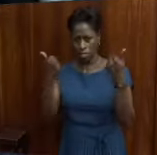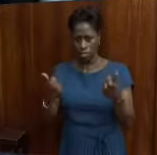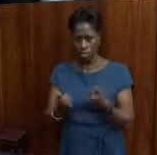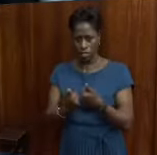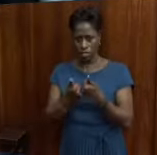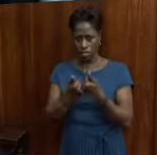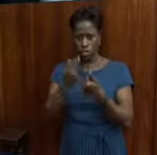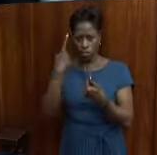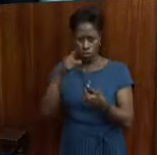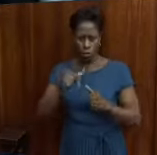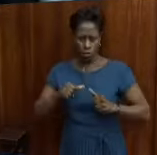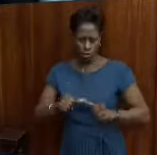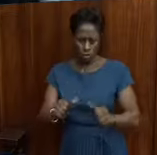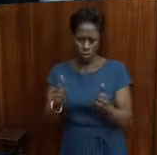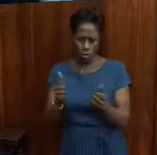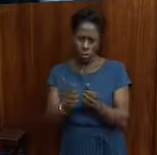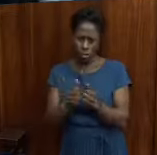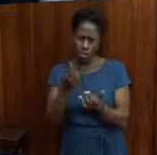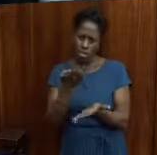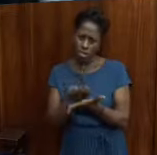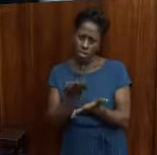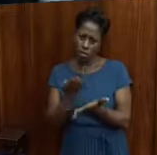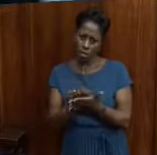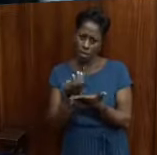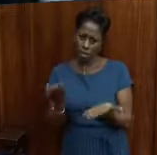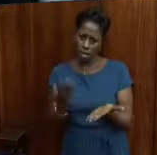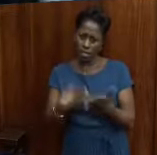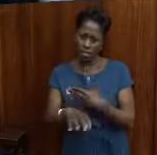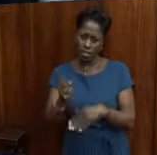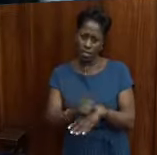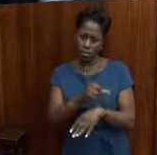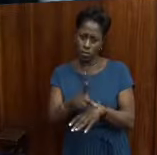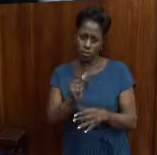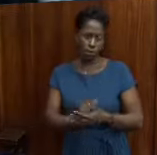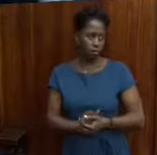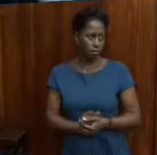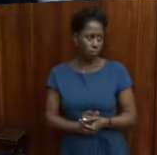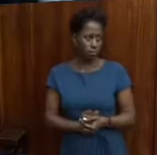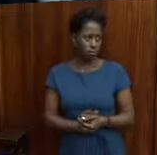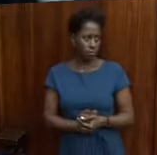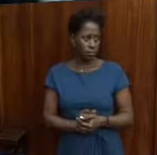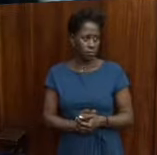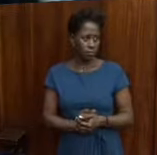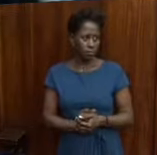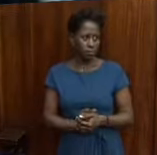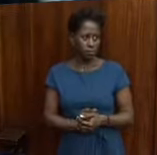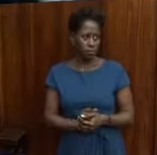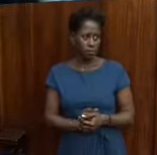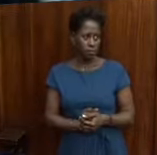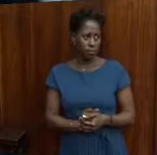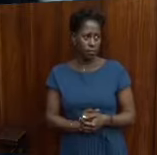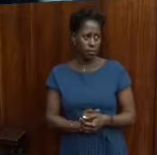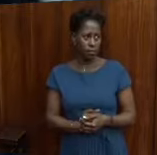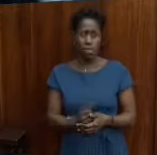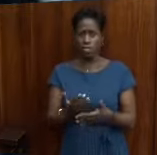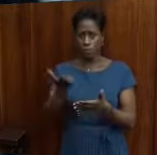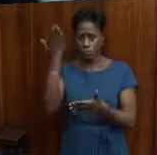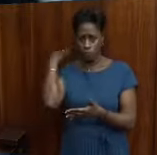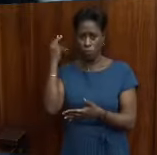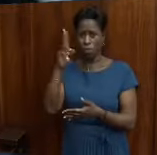afloat while trying to manage the deadly Delta variant and the highly contagious Omicron variant. Under the previous